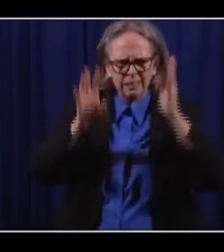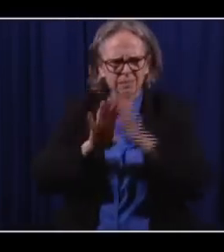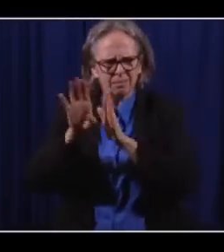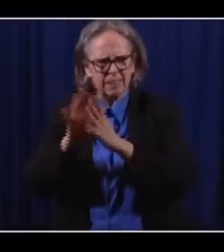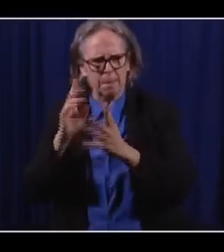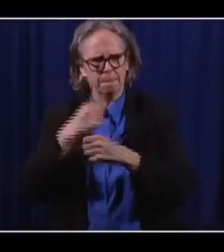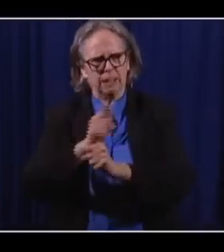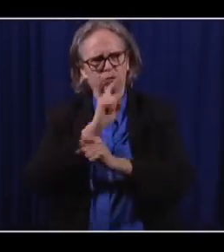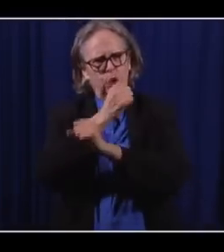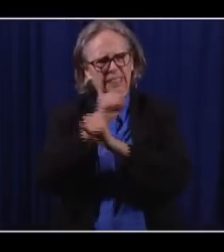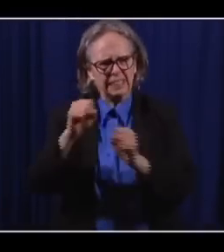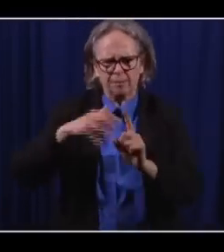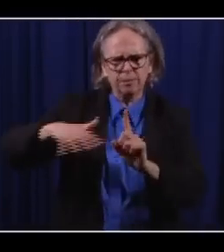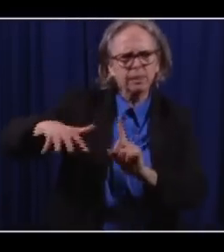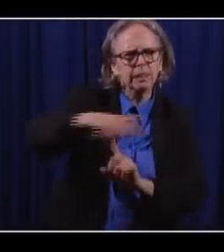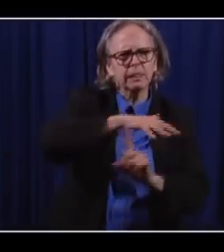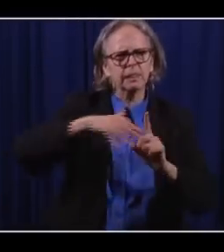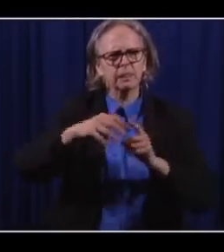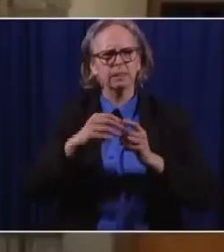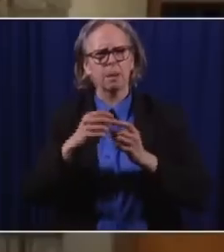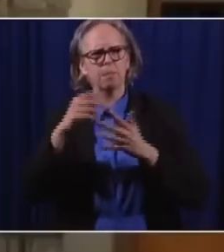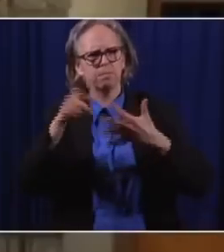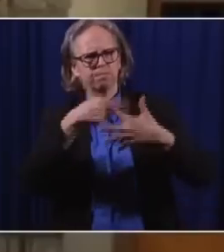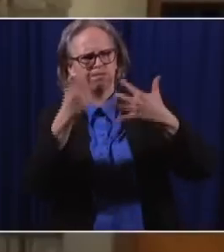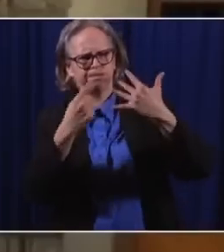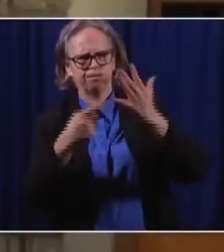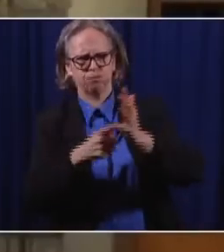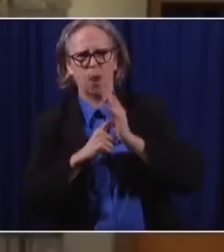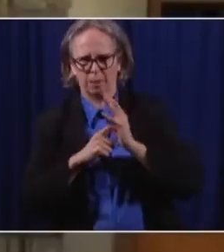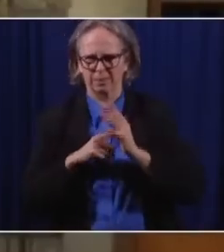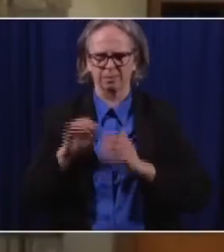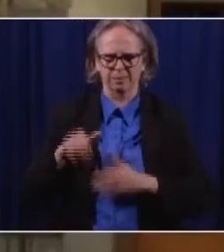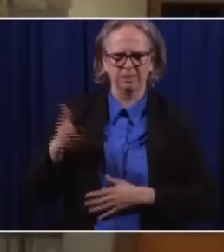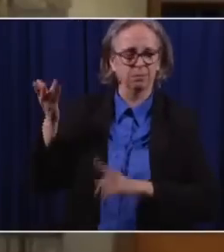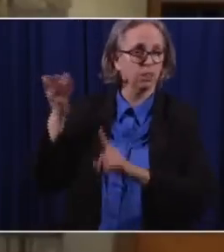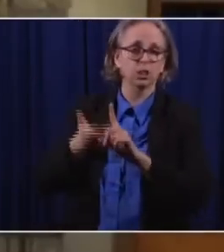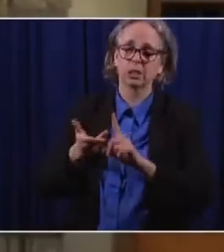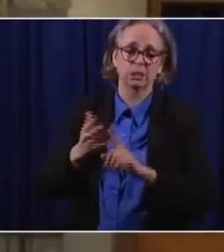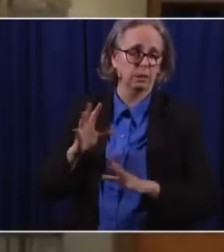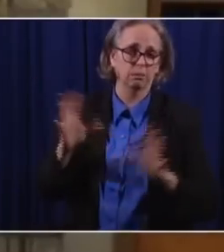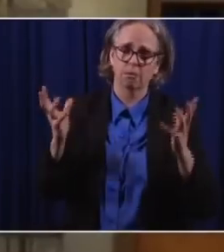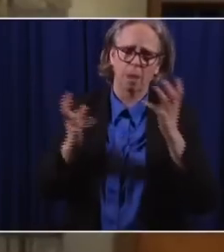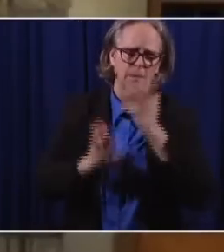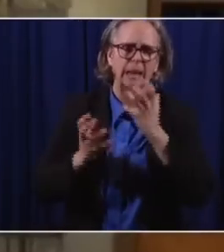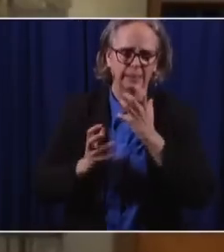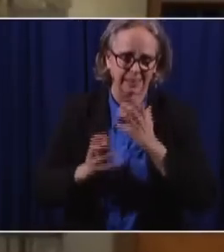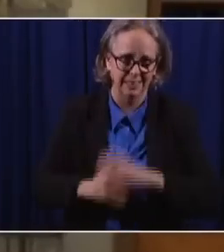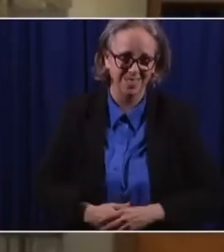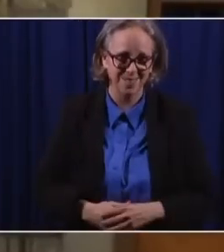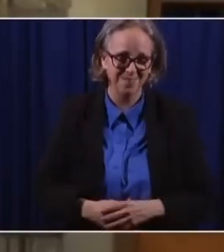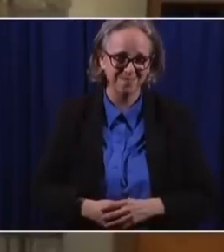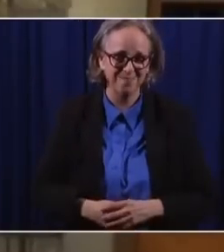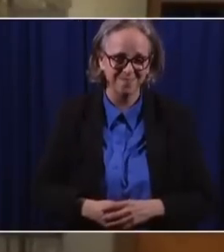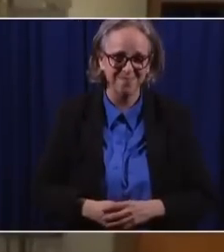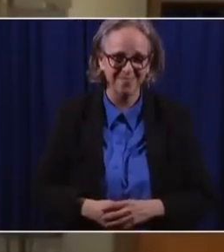ability to better respond to this emergency. She's done a phenomenal job. While I've asked her to focus on an array